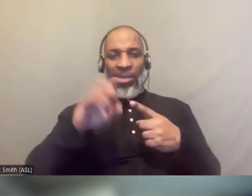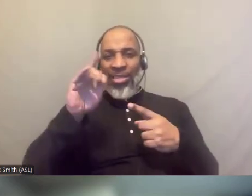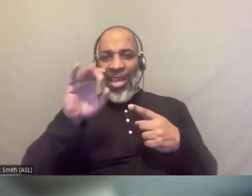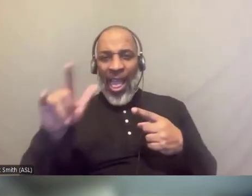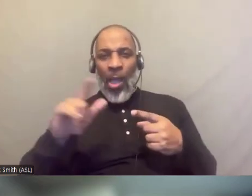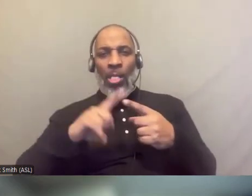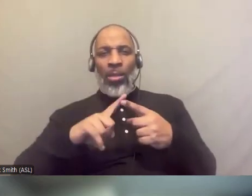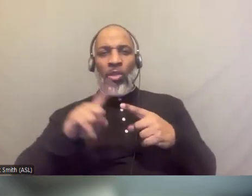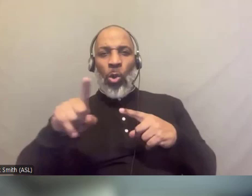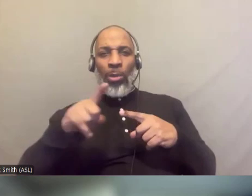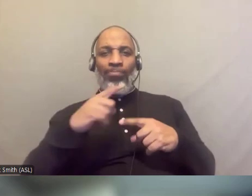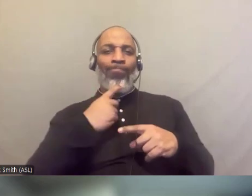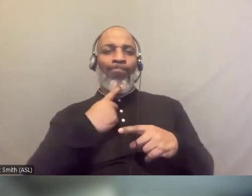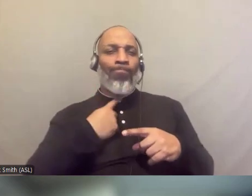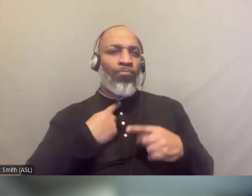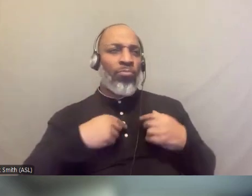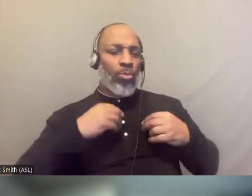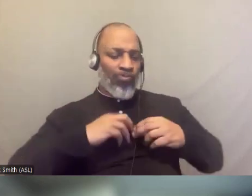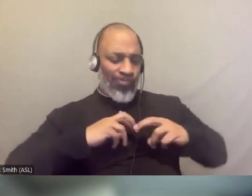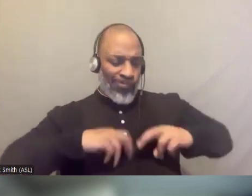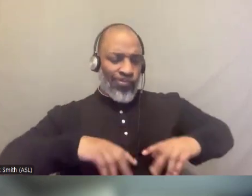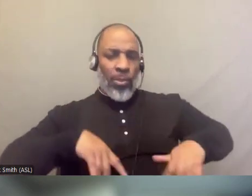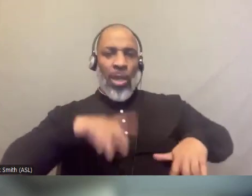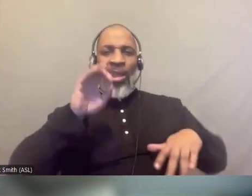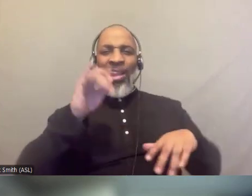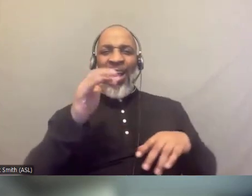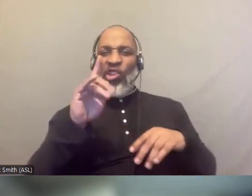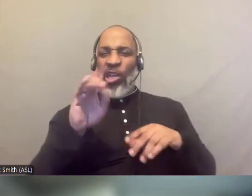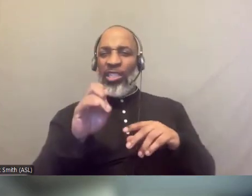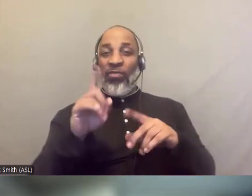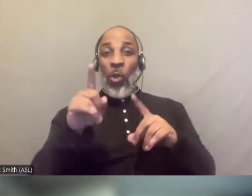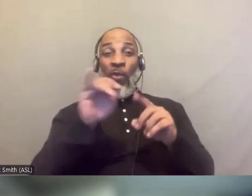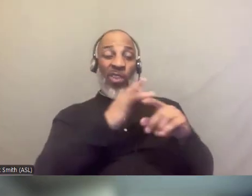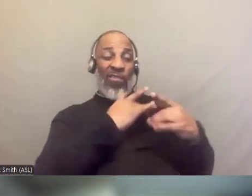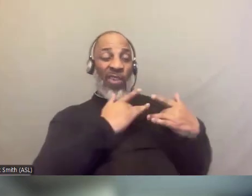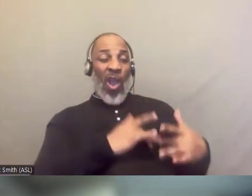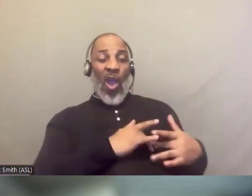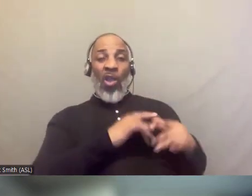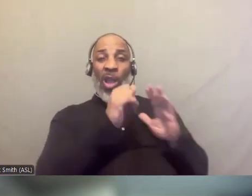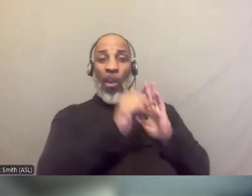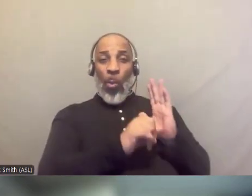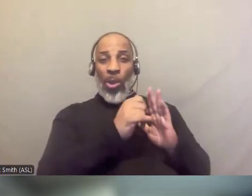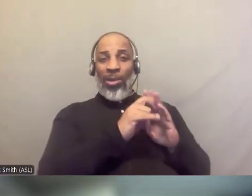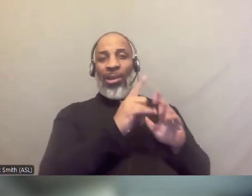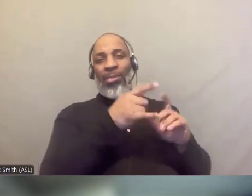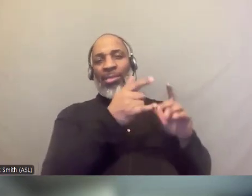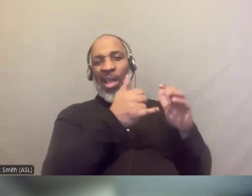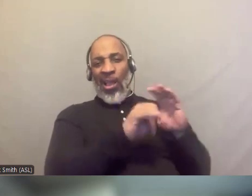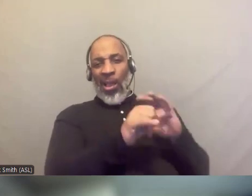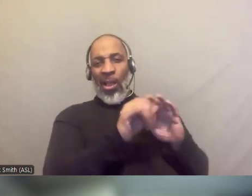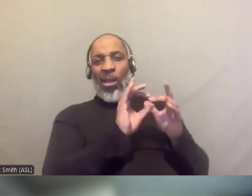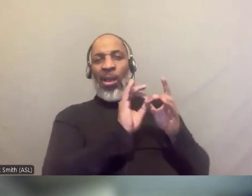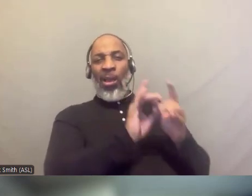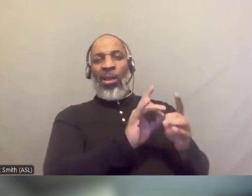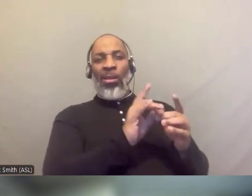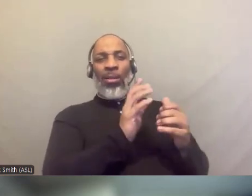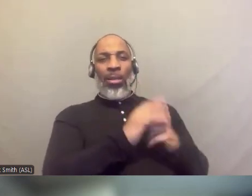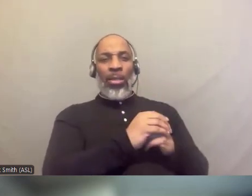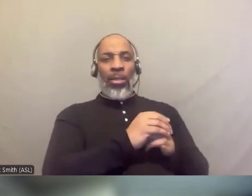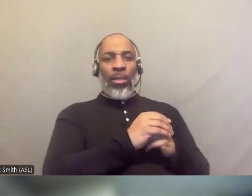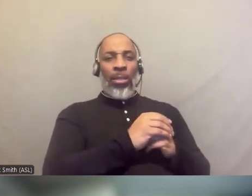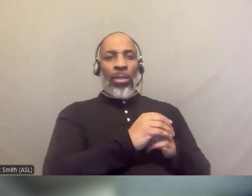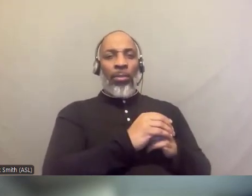system. If you had a heart operation, for example, you would be covered because that would be the circulatory system. There's also